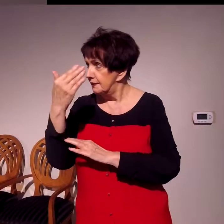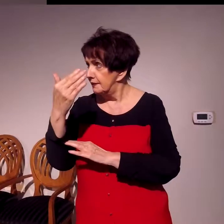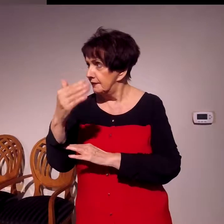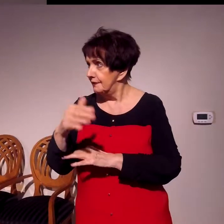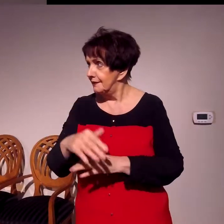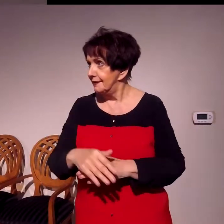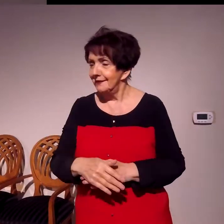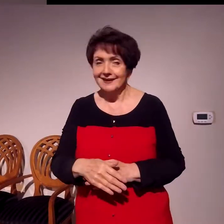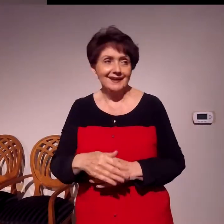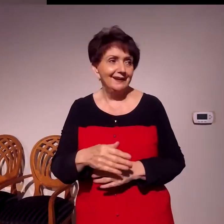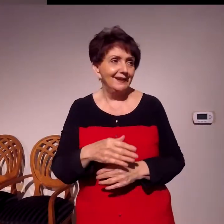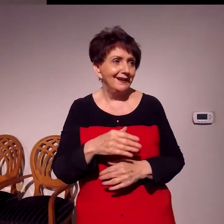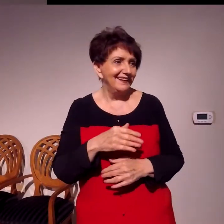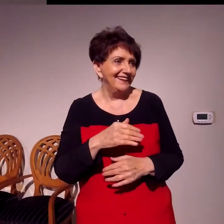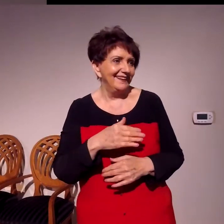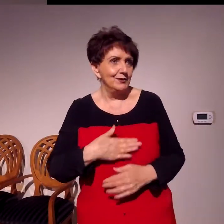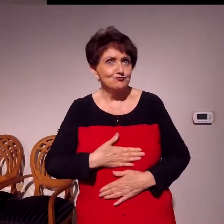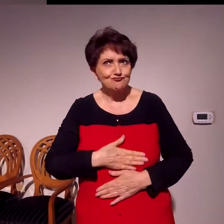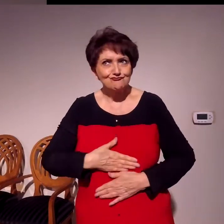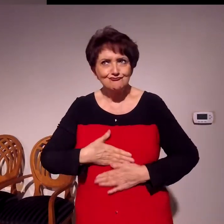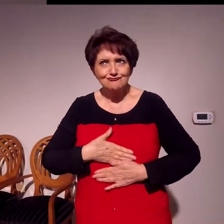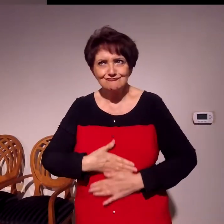Yummy, yummy, yummy.